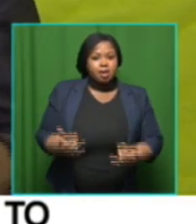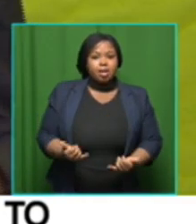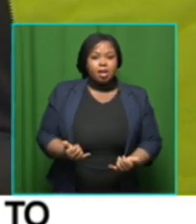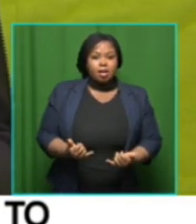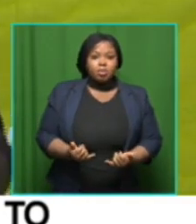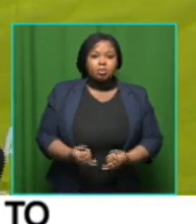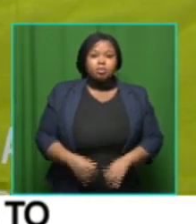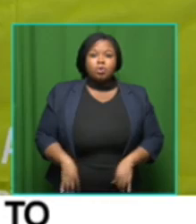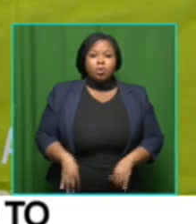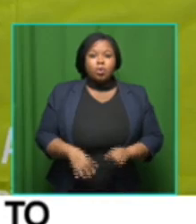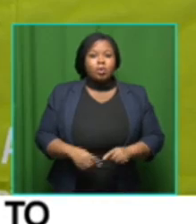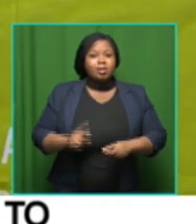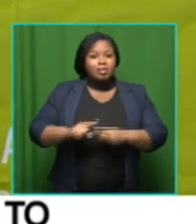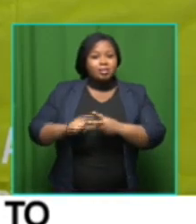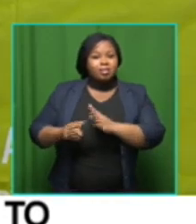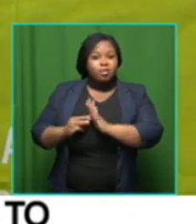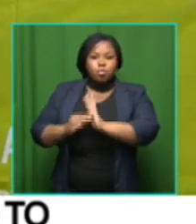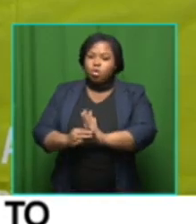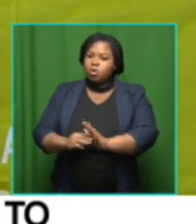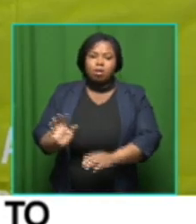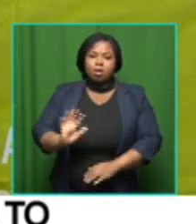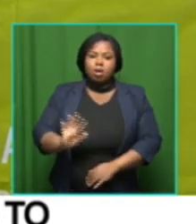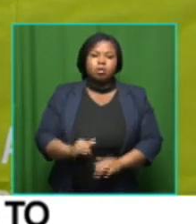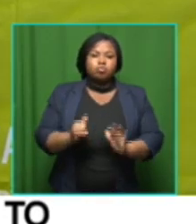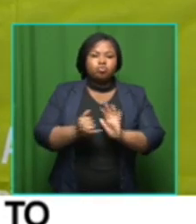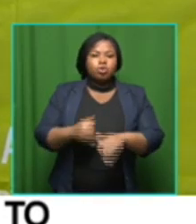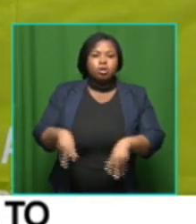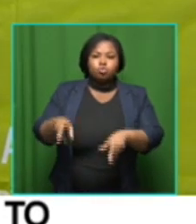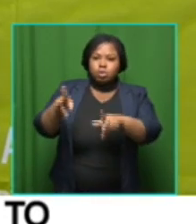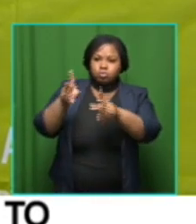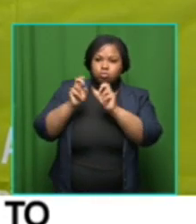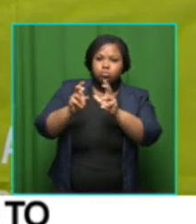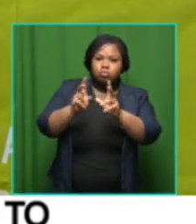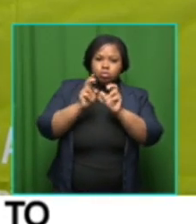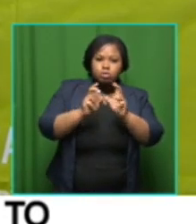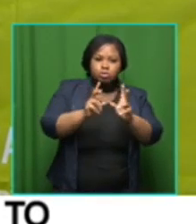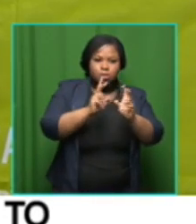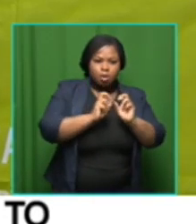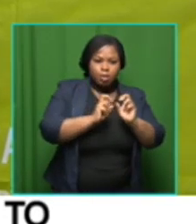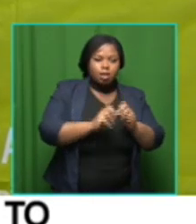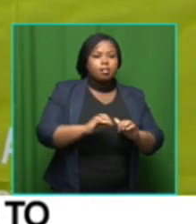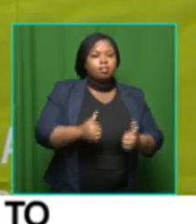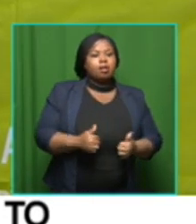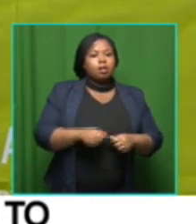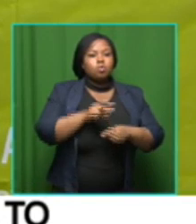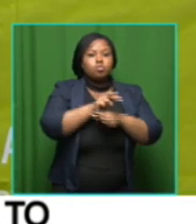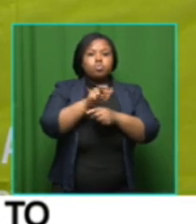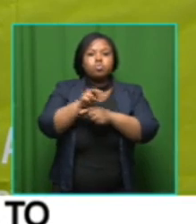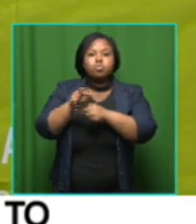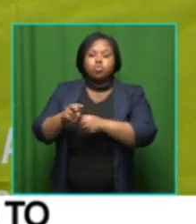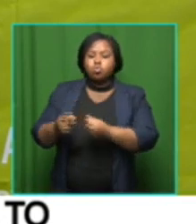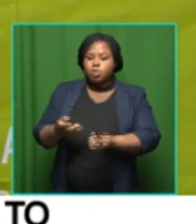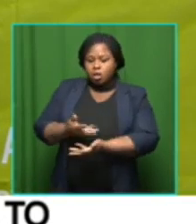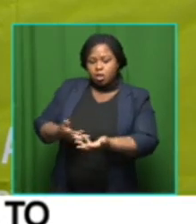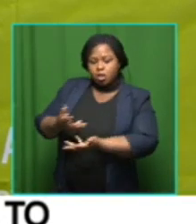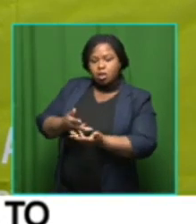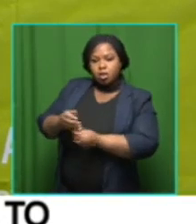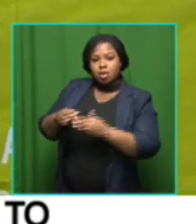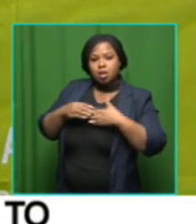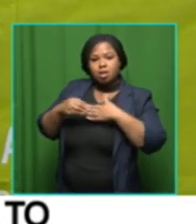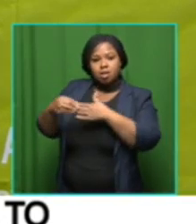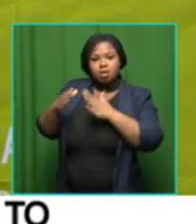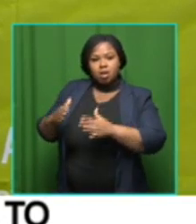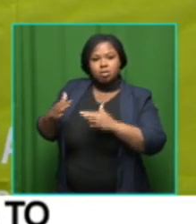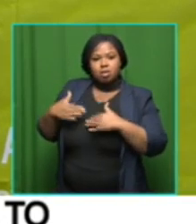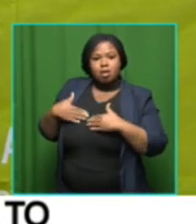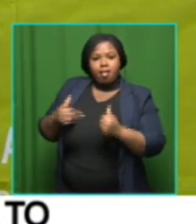would have got from the models. It's just observations as we see the situation and therefore discussing amongst ourselves as the leaders in